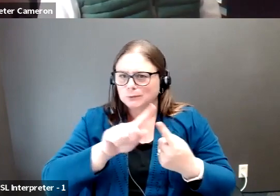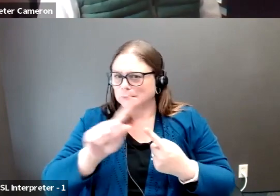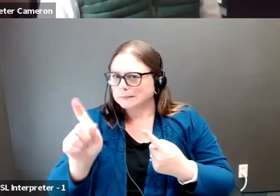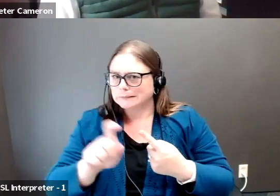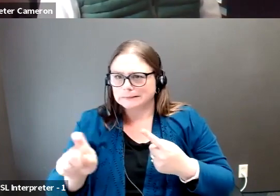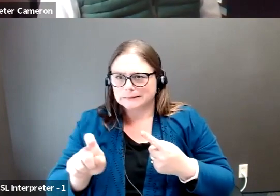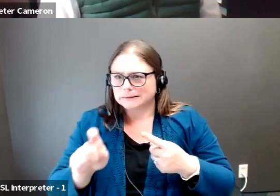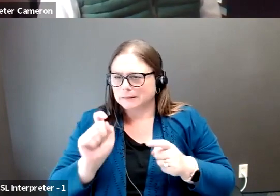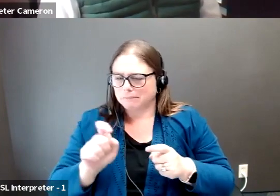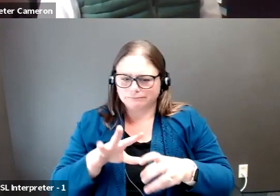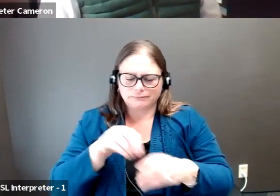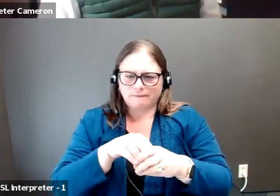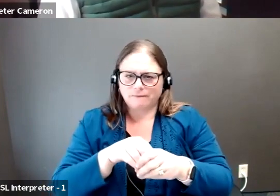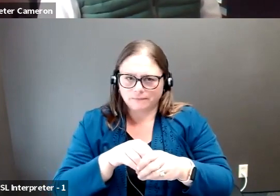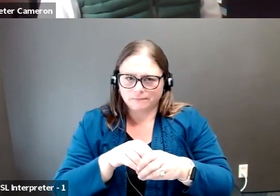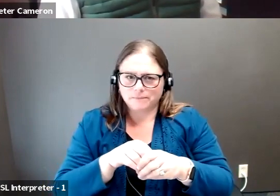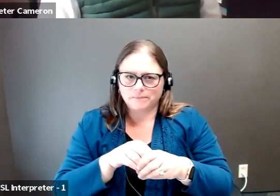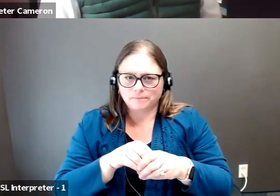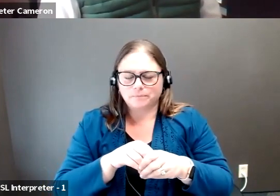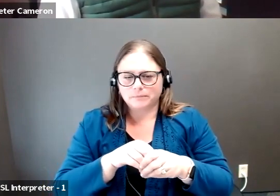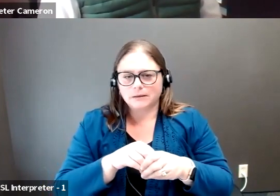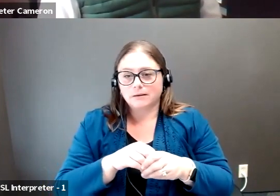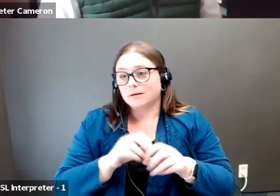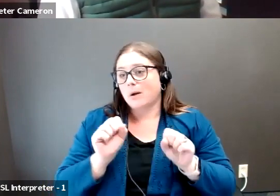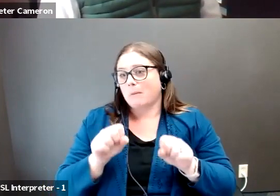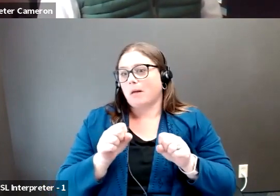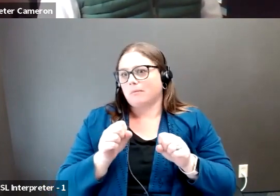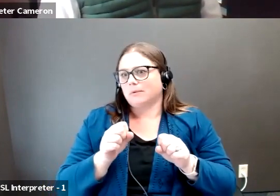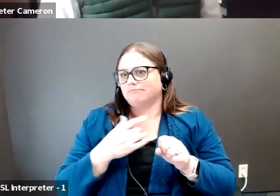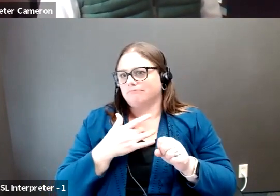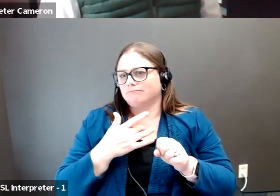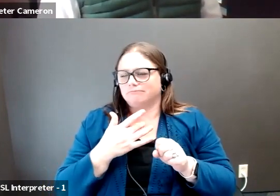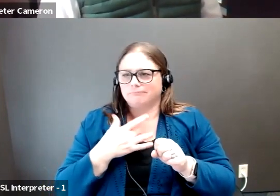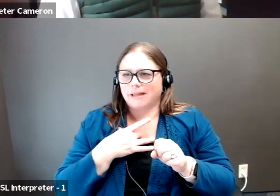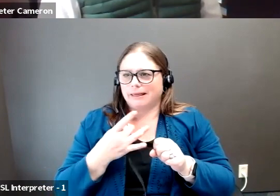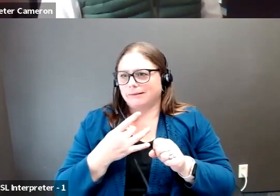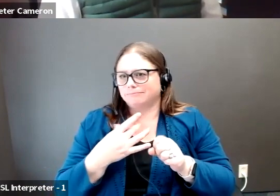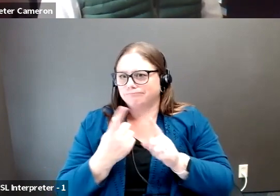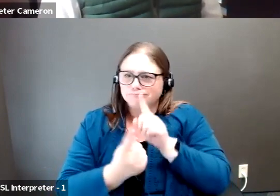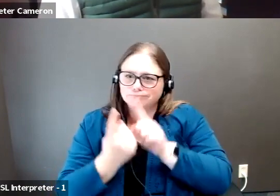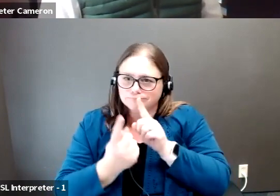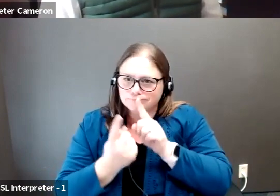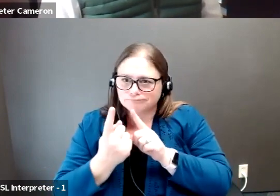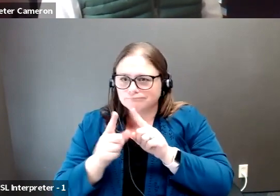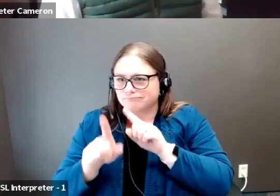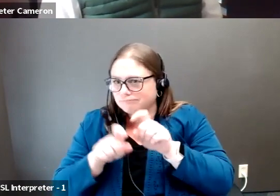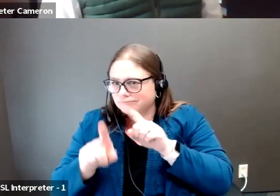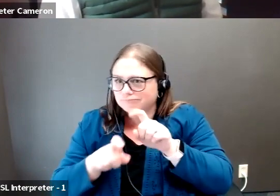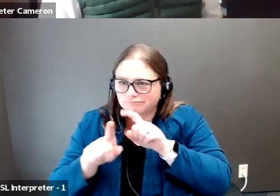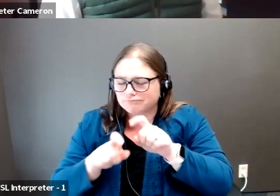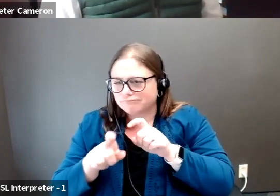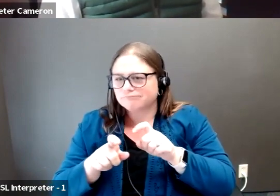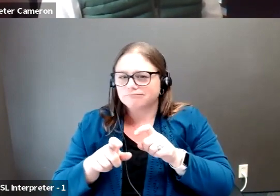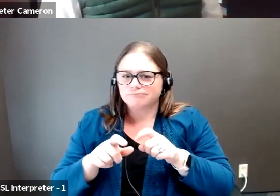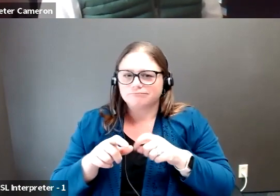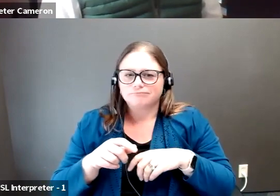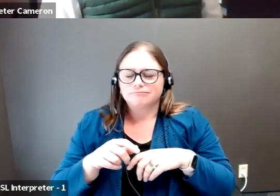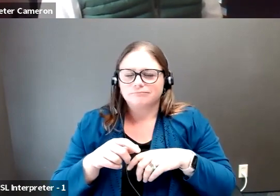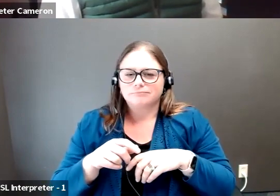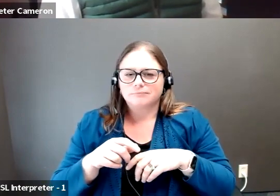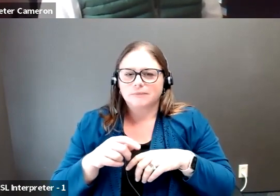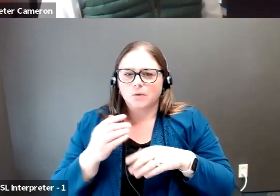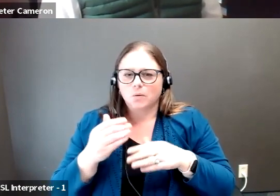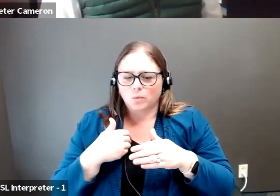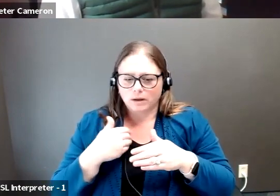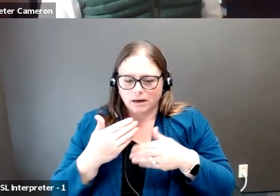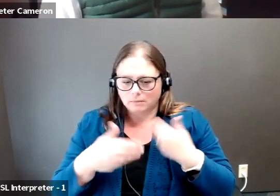So I probably would like to talk to you further, and I've got kind of more specific questions as I kind of go through past the exploratory phase